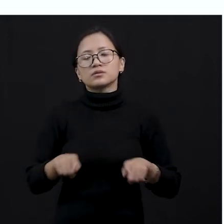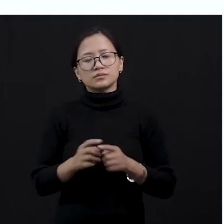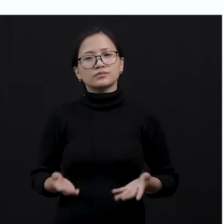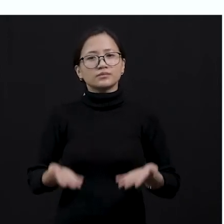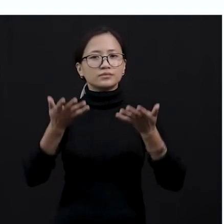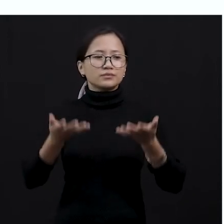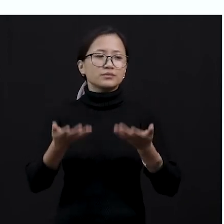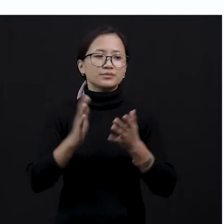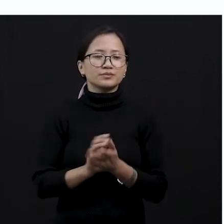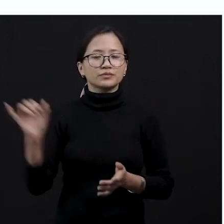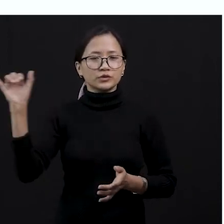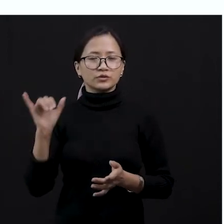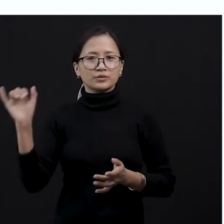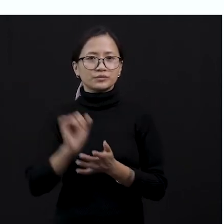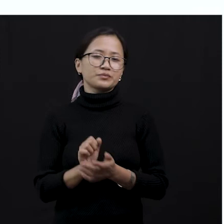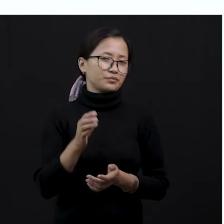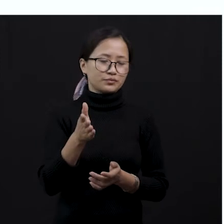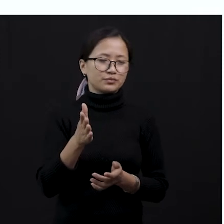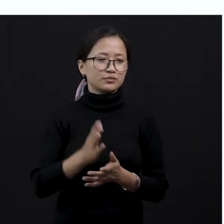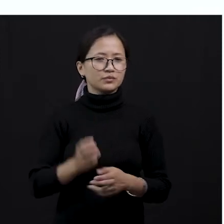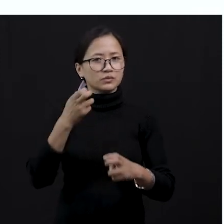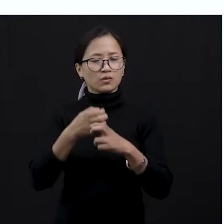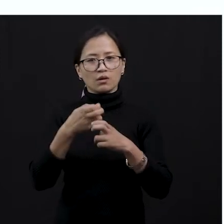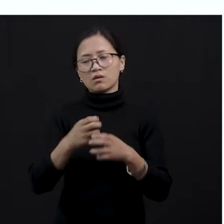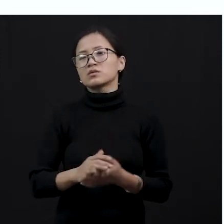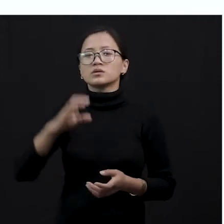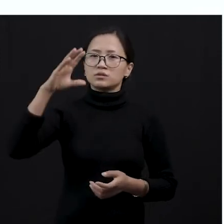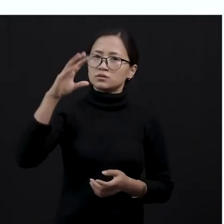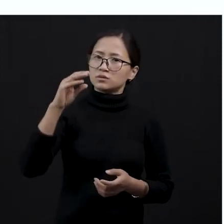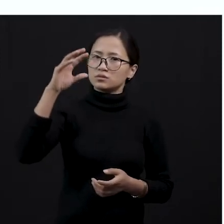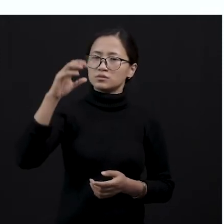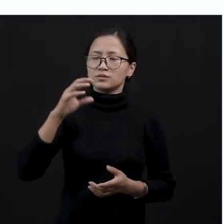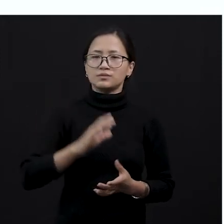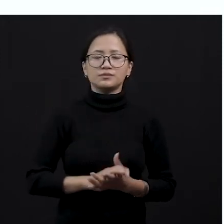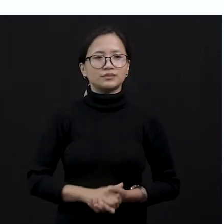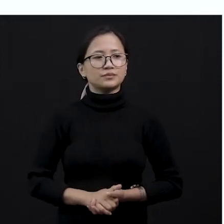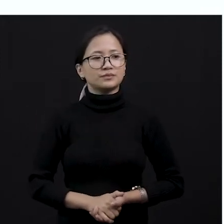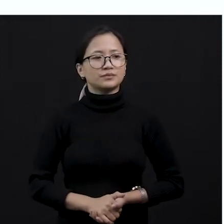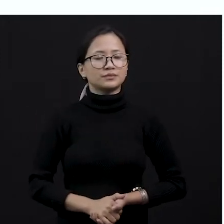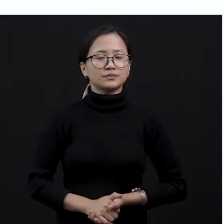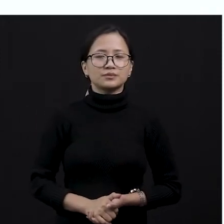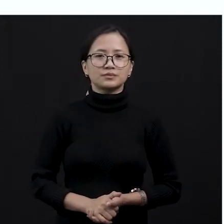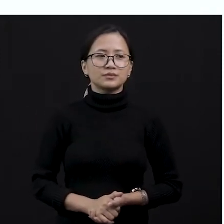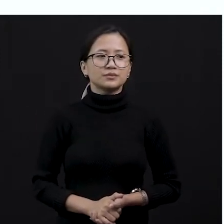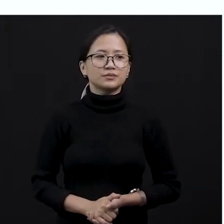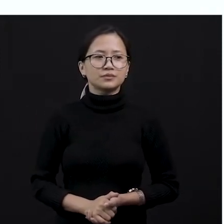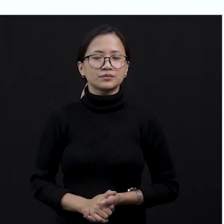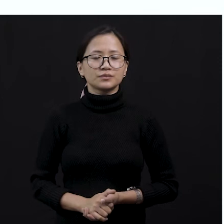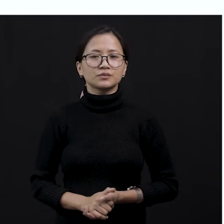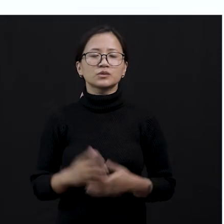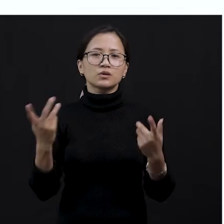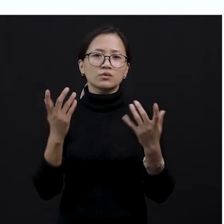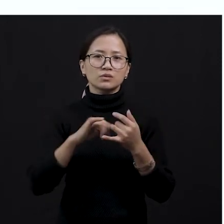light, forever will be never, hard will be soft. Okay, now that is all about antonyms. Now we will